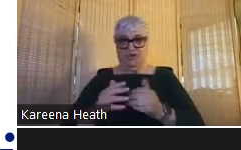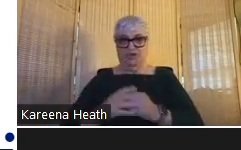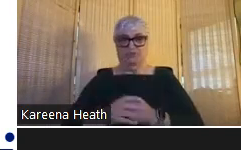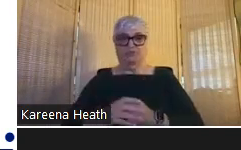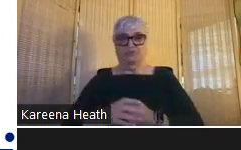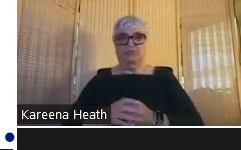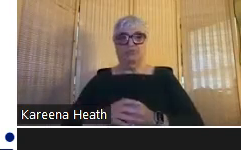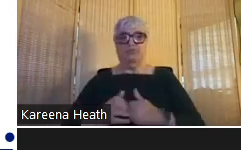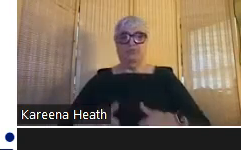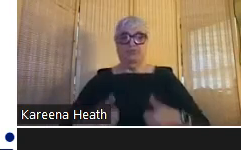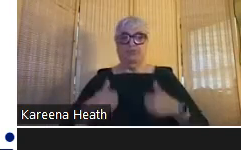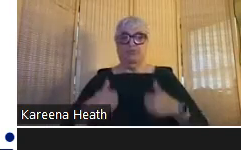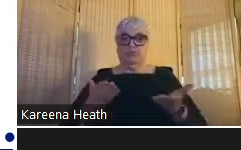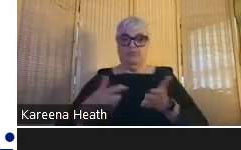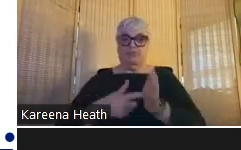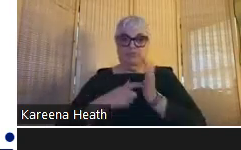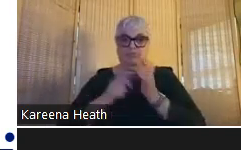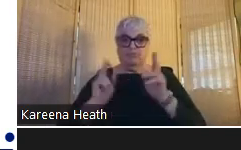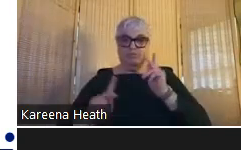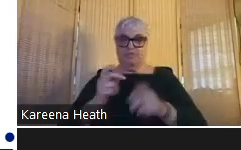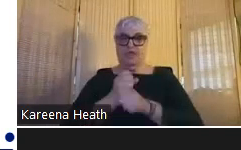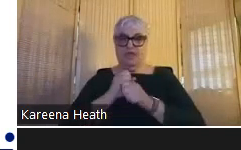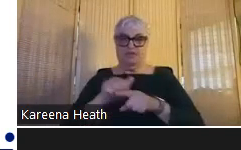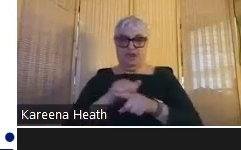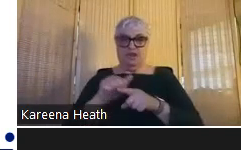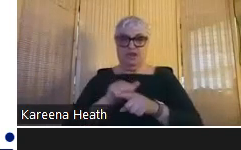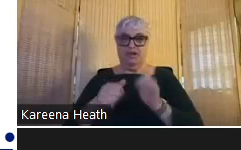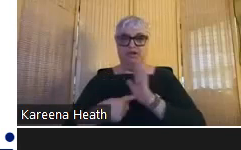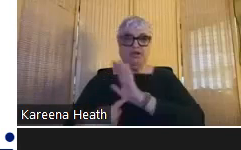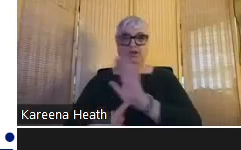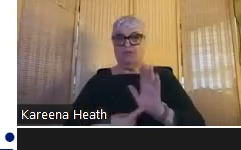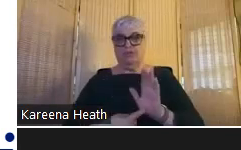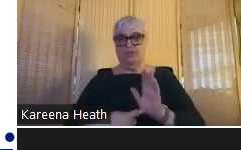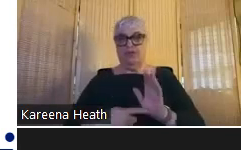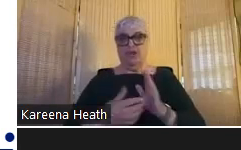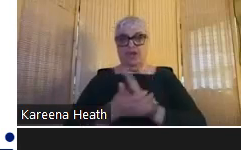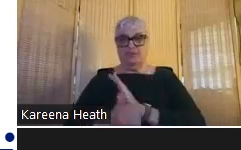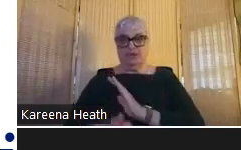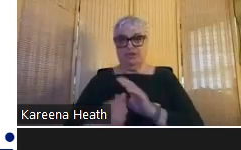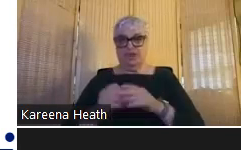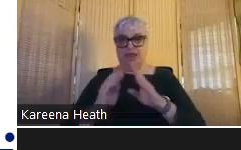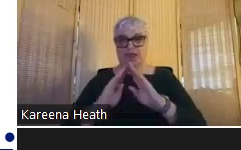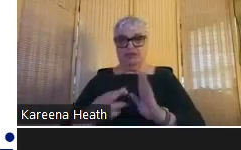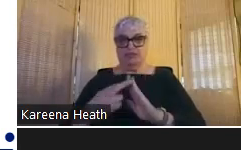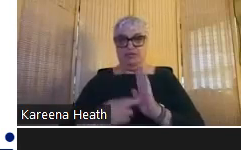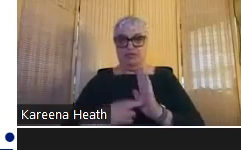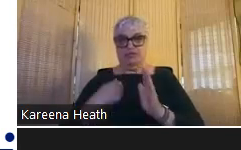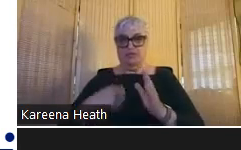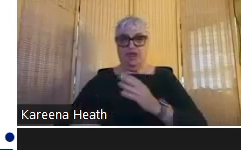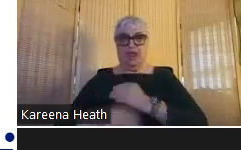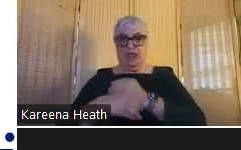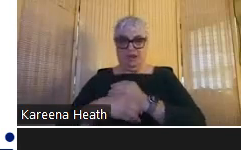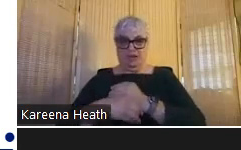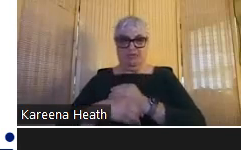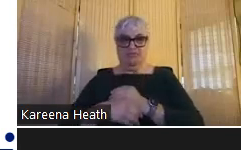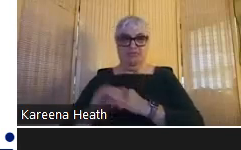residential services require personnel to receive training and demonstrate competency in house rules, which is a new standard that we're putting in, as